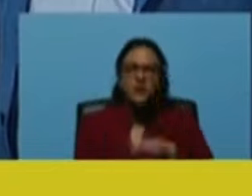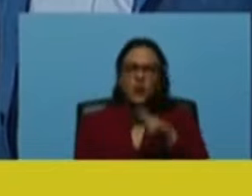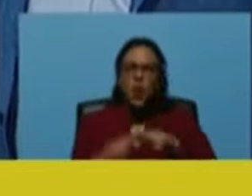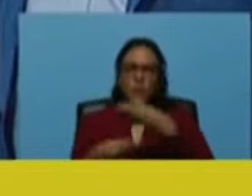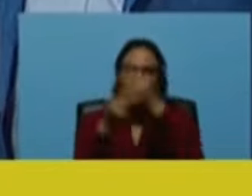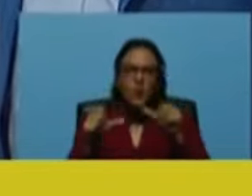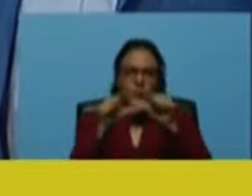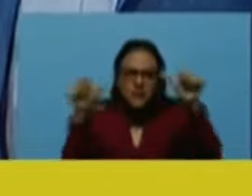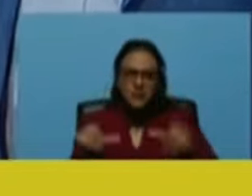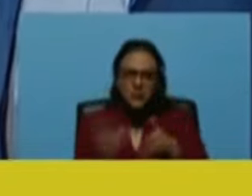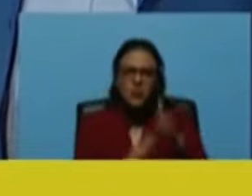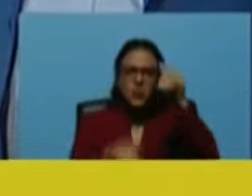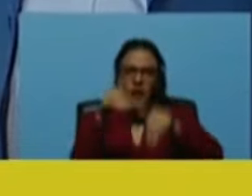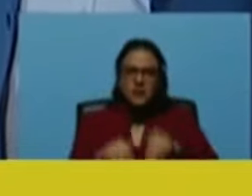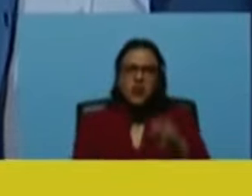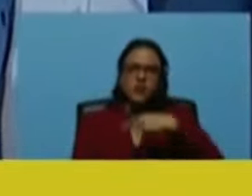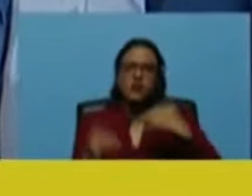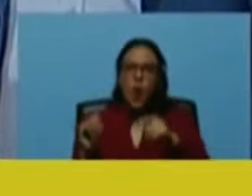We have a